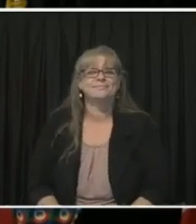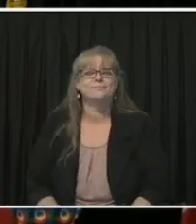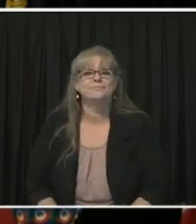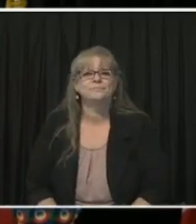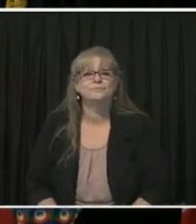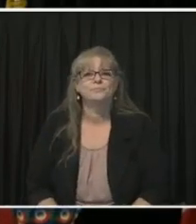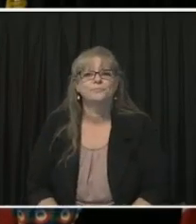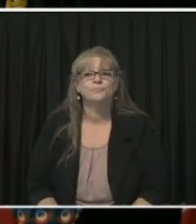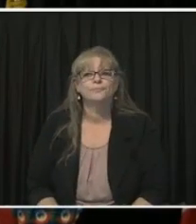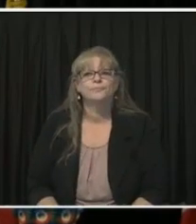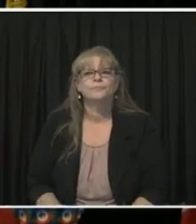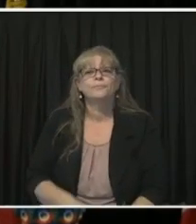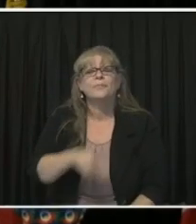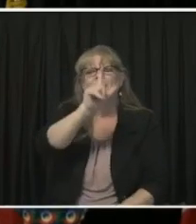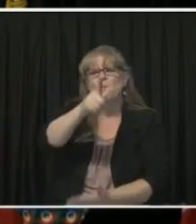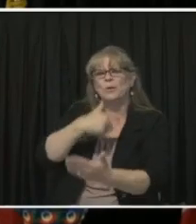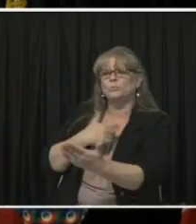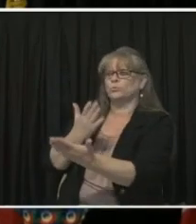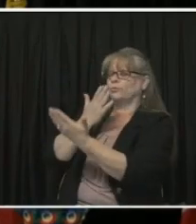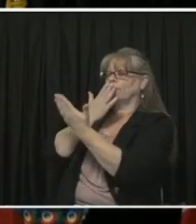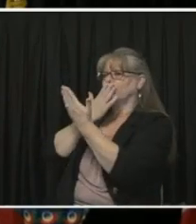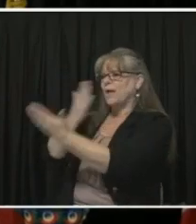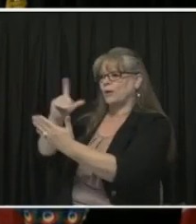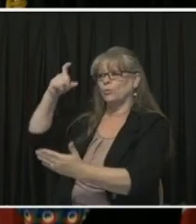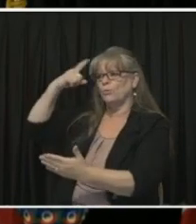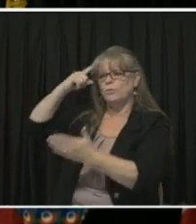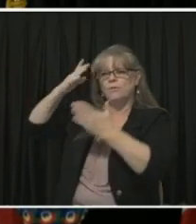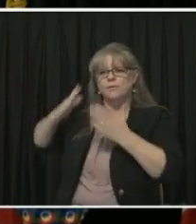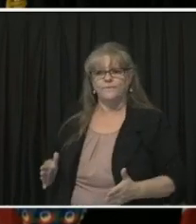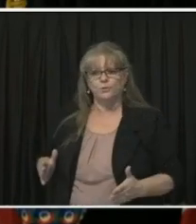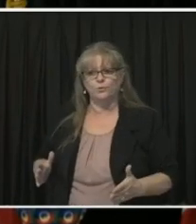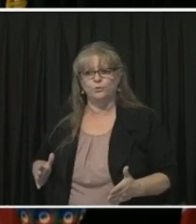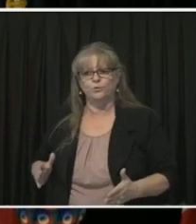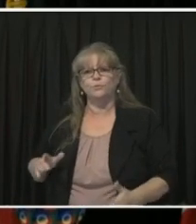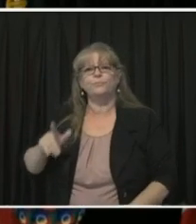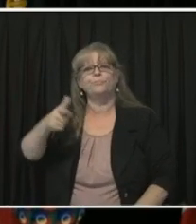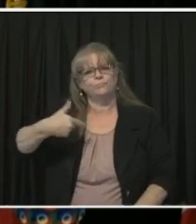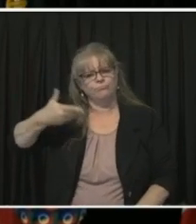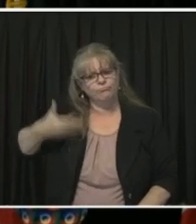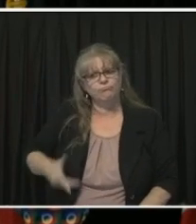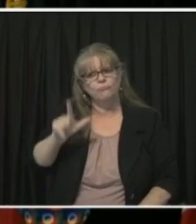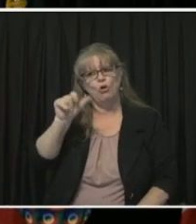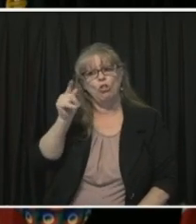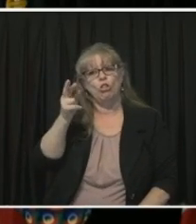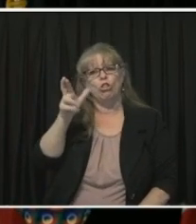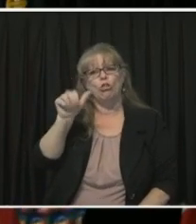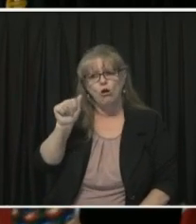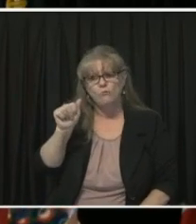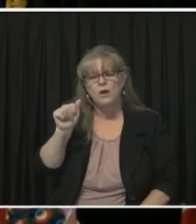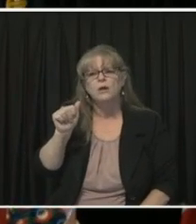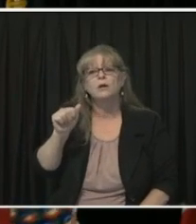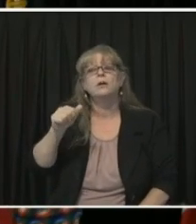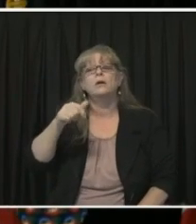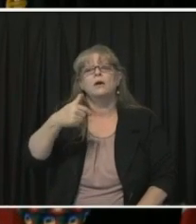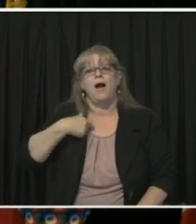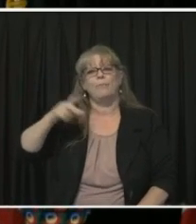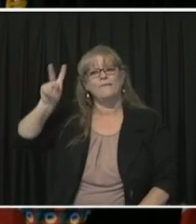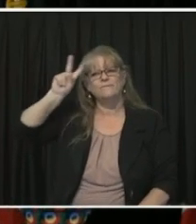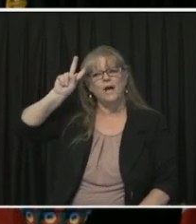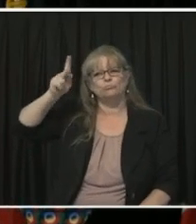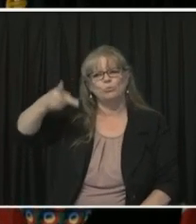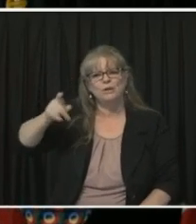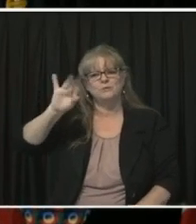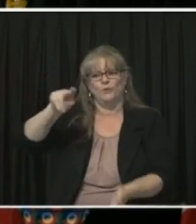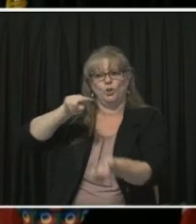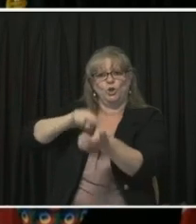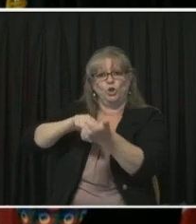Thank you, Governor Polis. My name is Laura Rosenthal. I'm the Vice President of the Colorado Nurses Association and a nurse practitioner